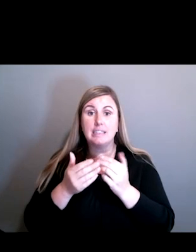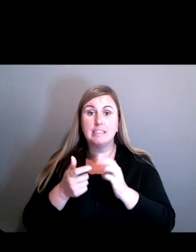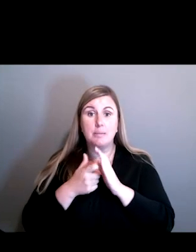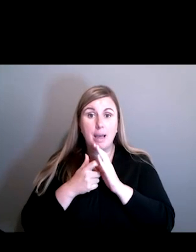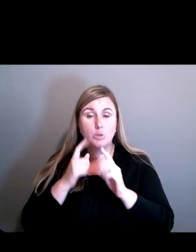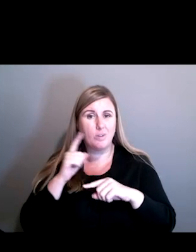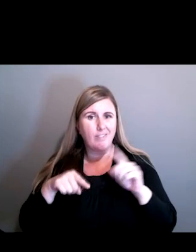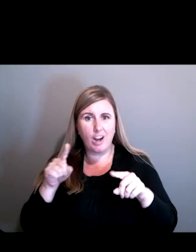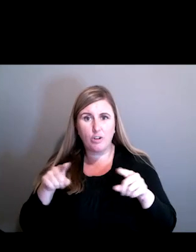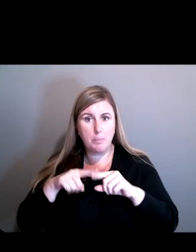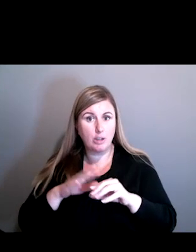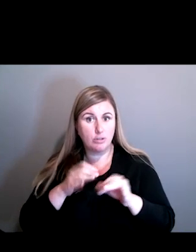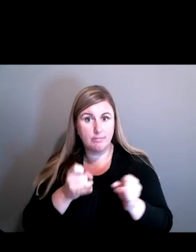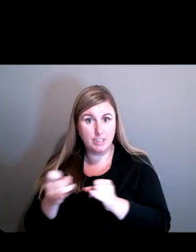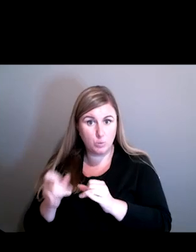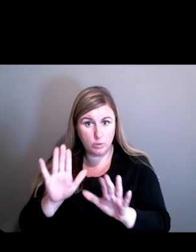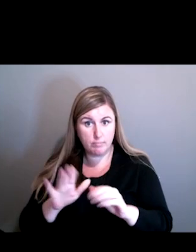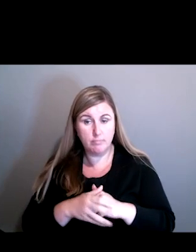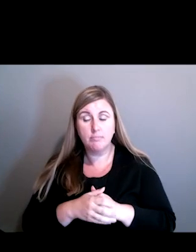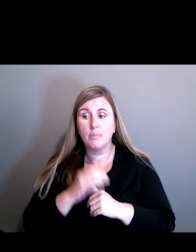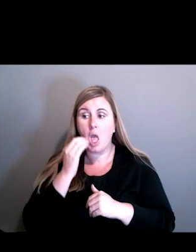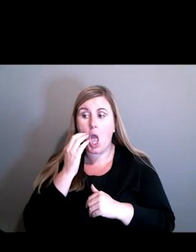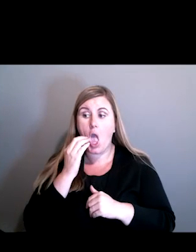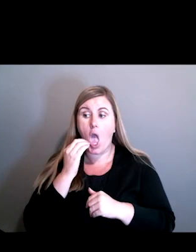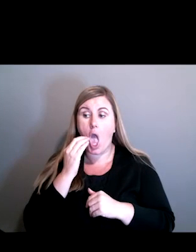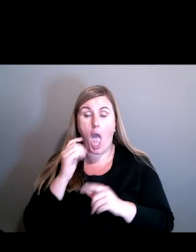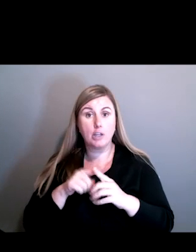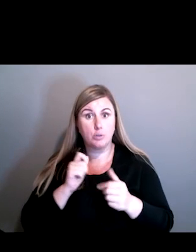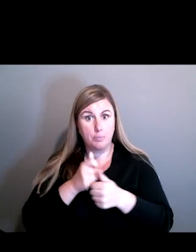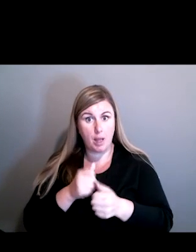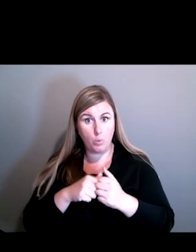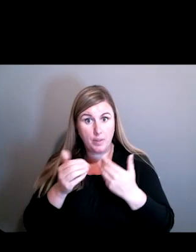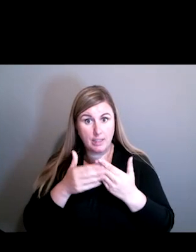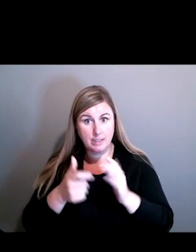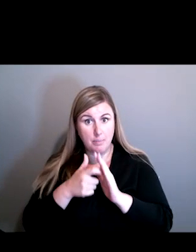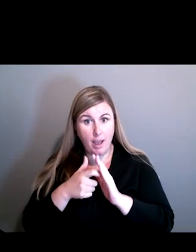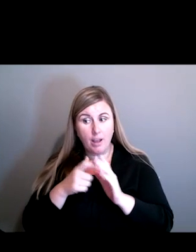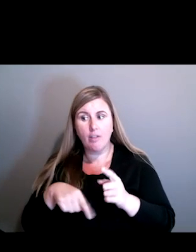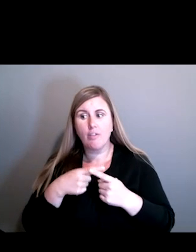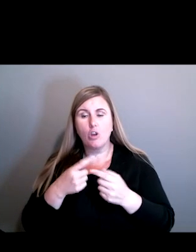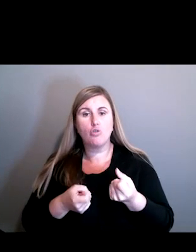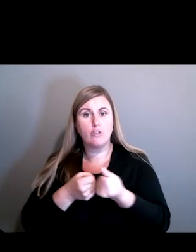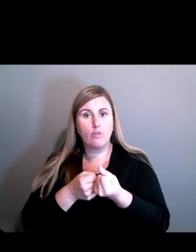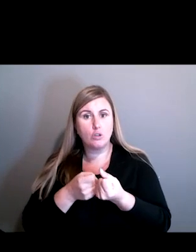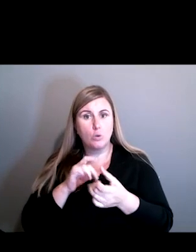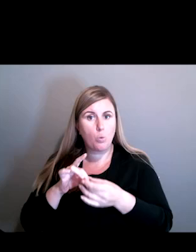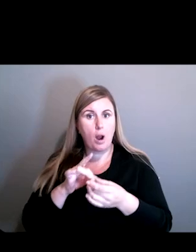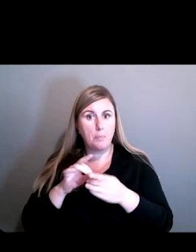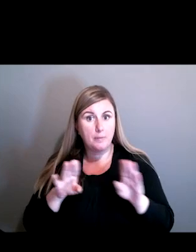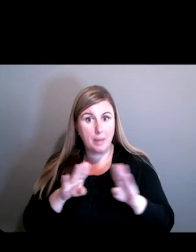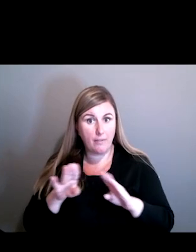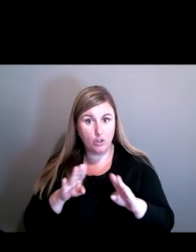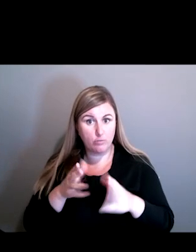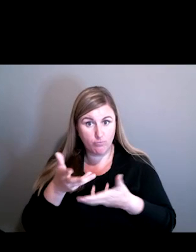in some easy demands. And those easy demands will vary based on your learner. And as they are complying with those